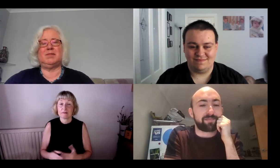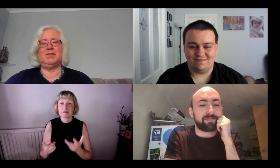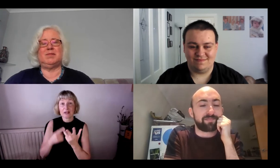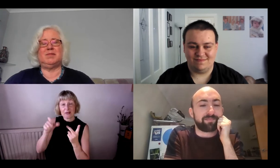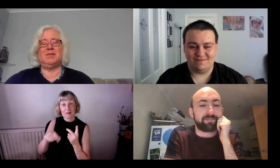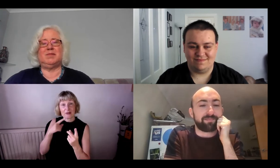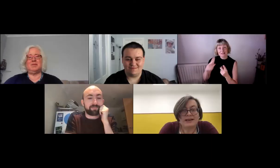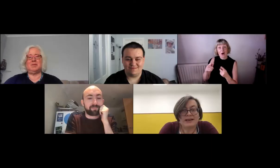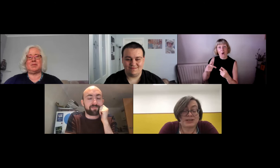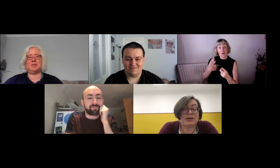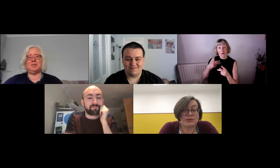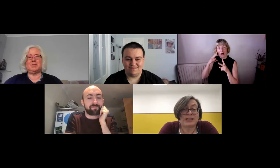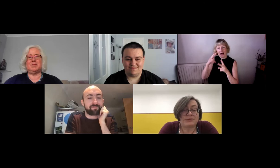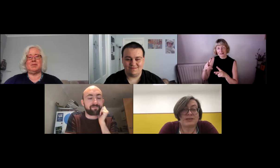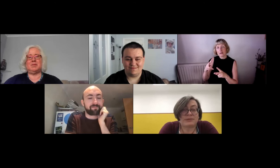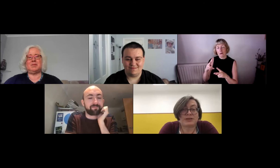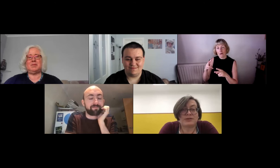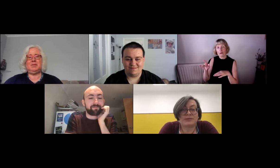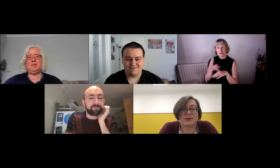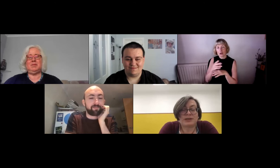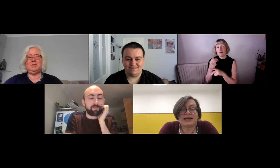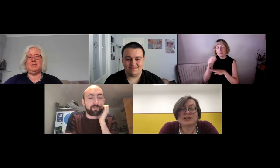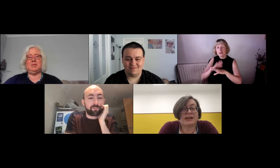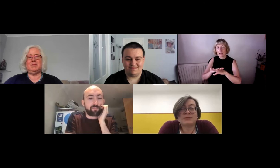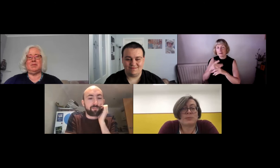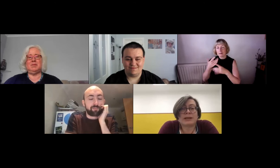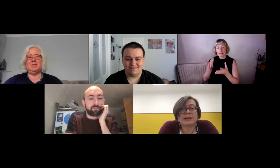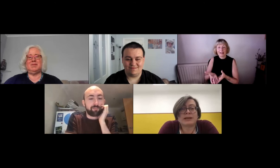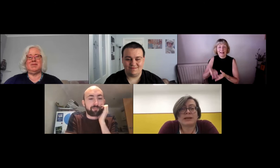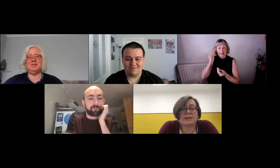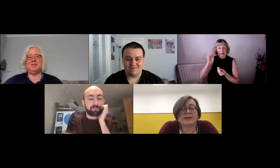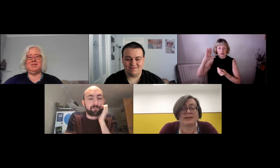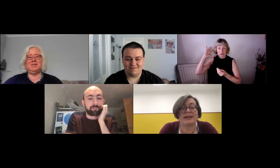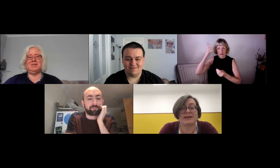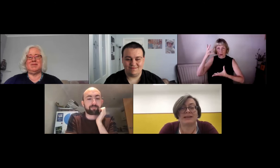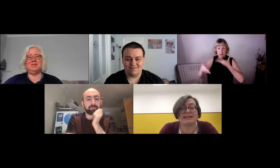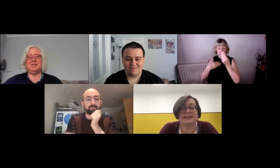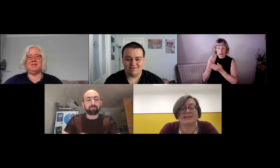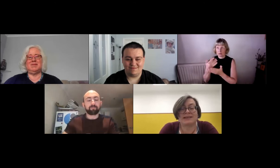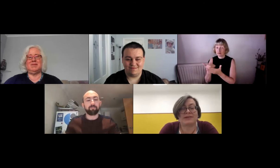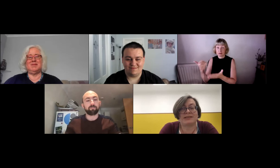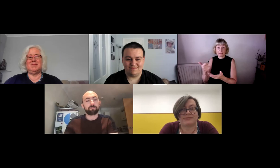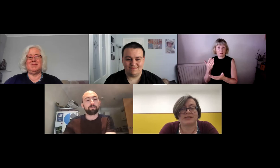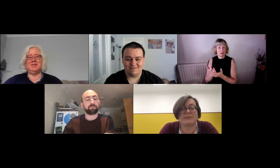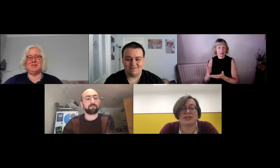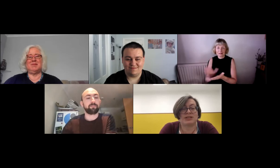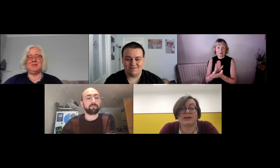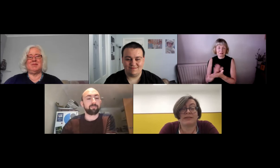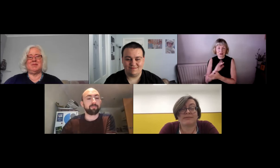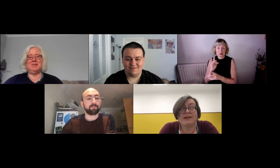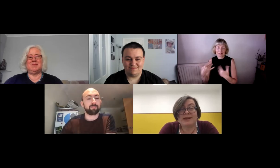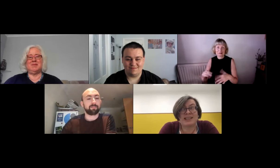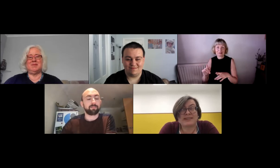and listened to the audio description on one occasion, and it was brilliant. It totally did give a different dimension